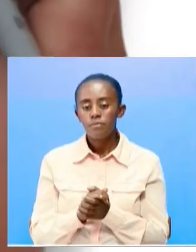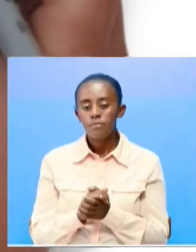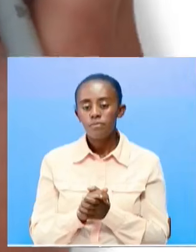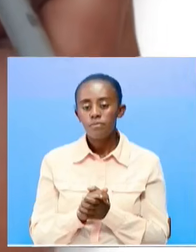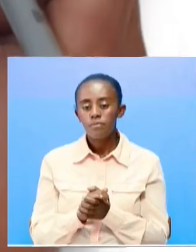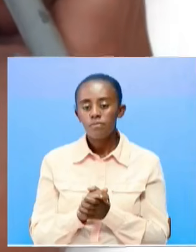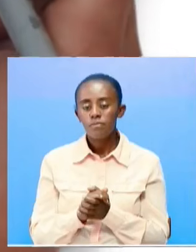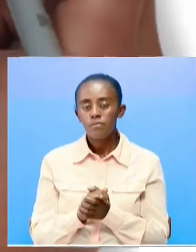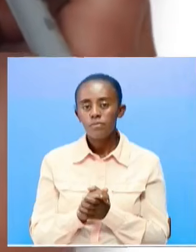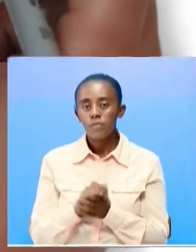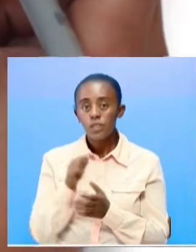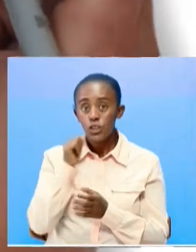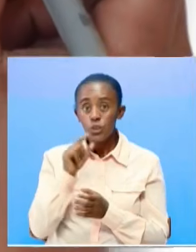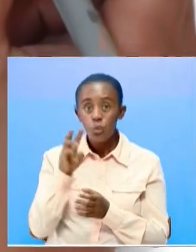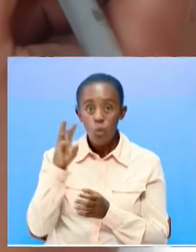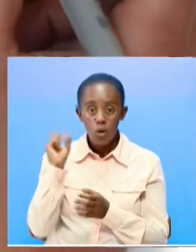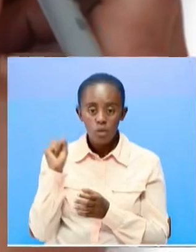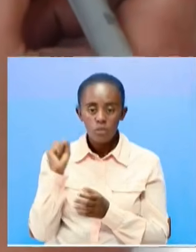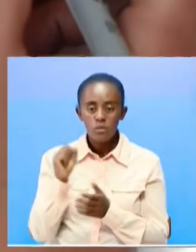was